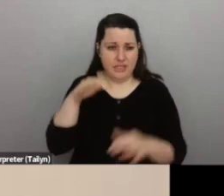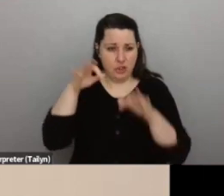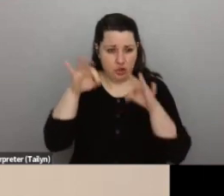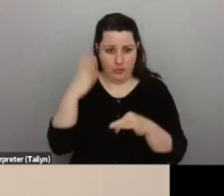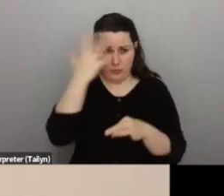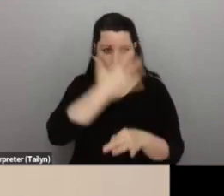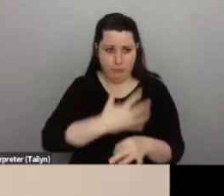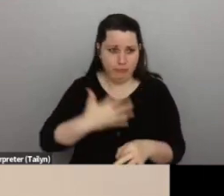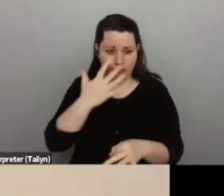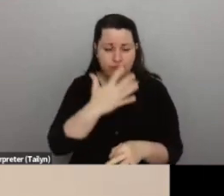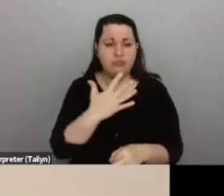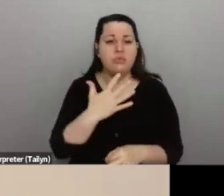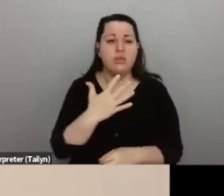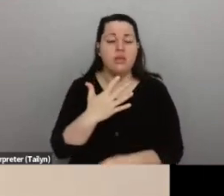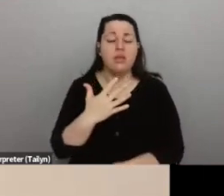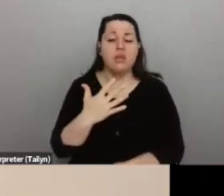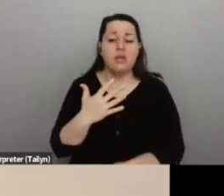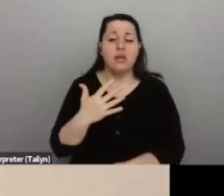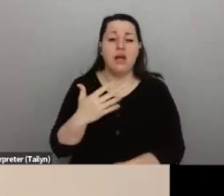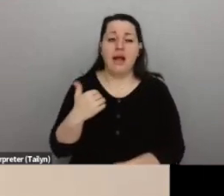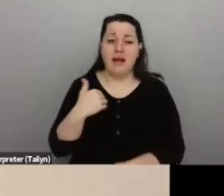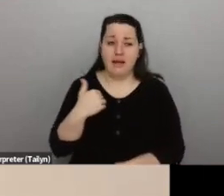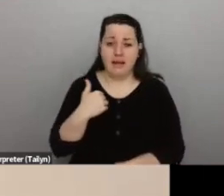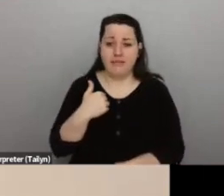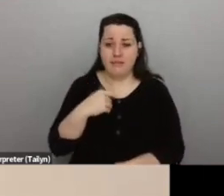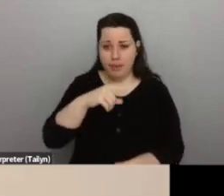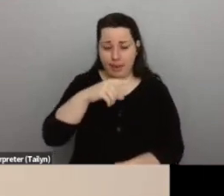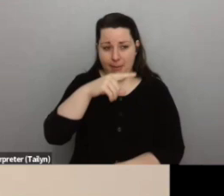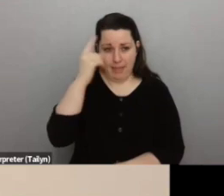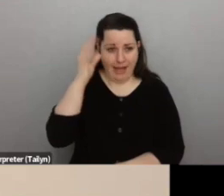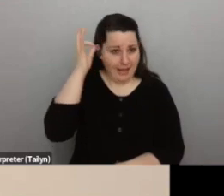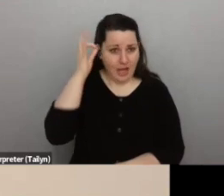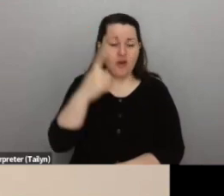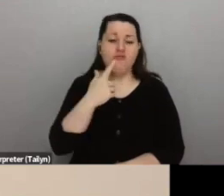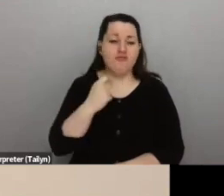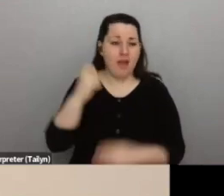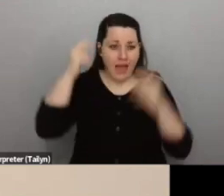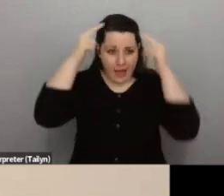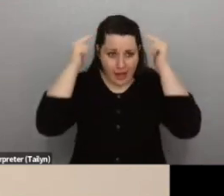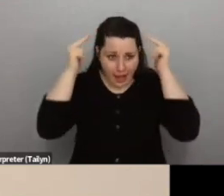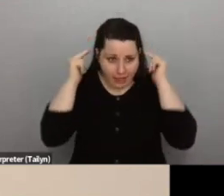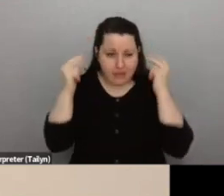to what I look like, that I have black hair with red highlights,